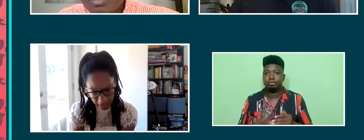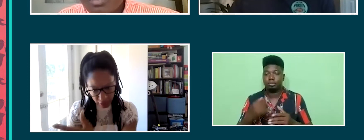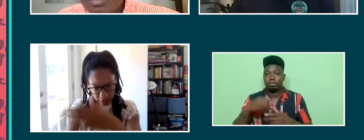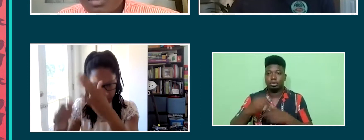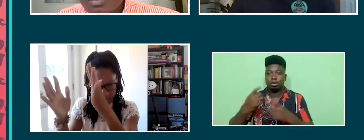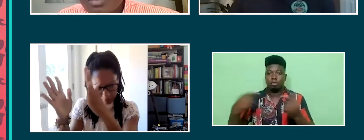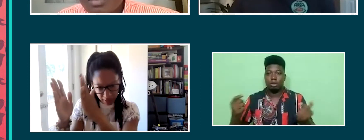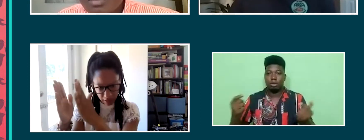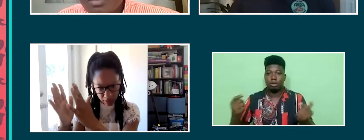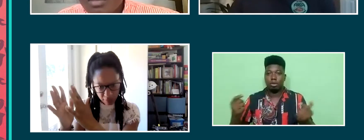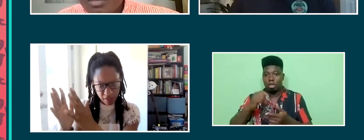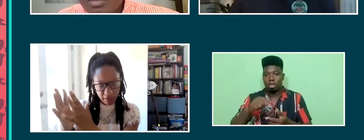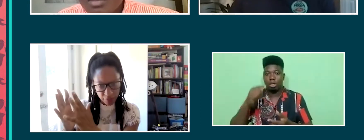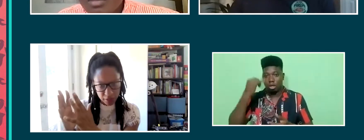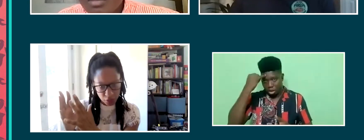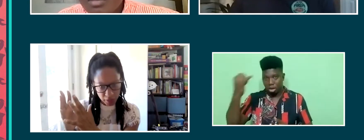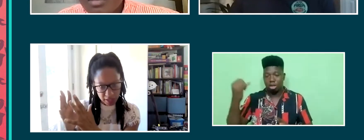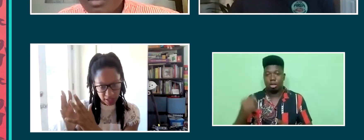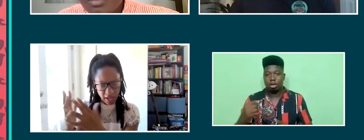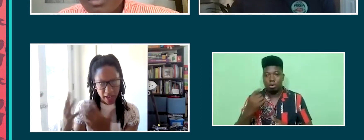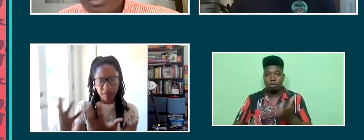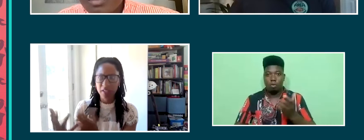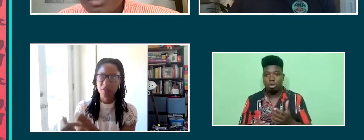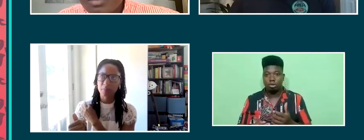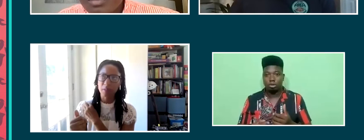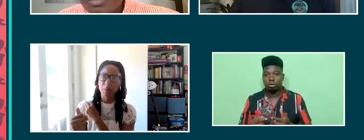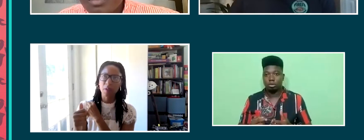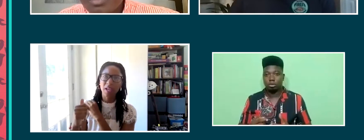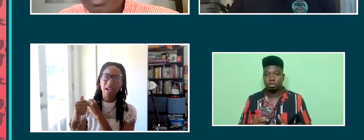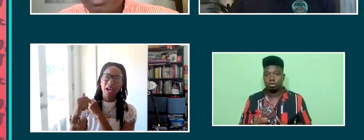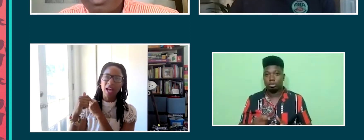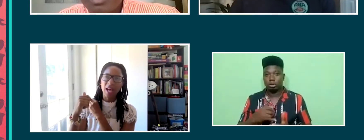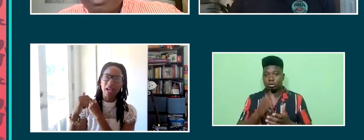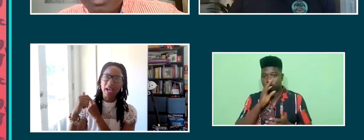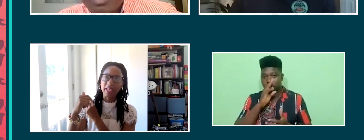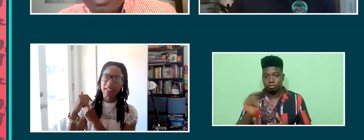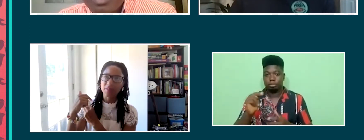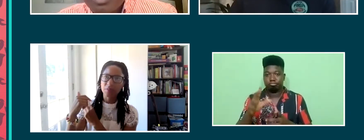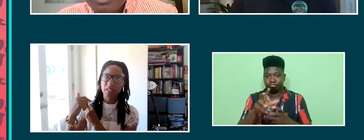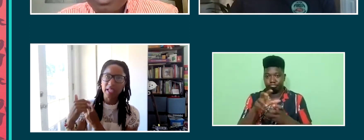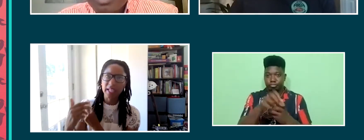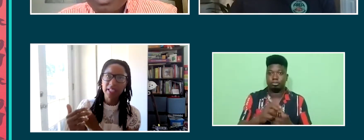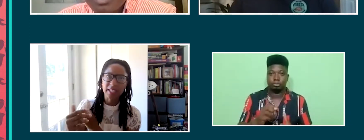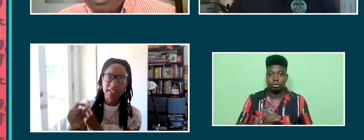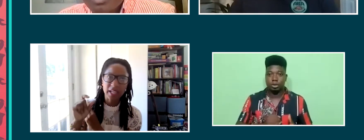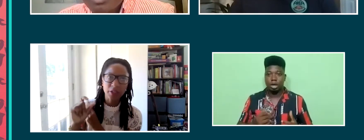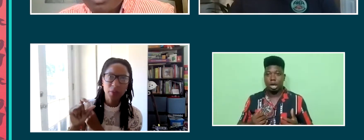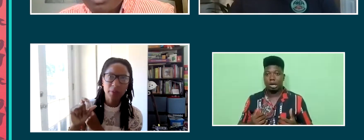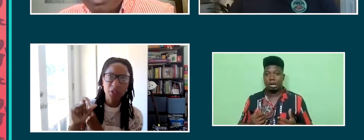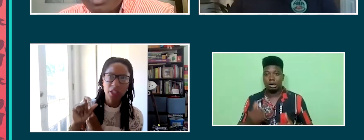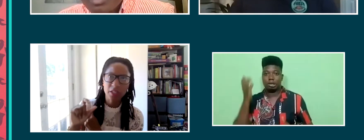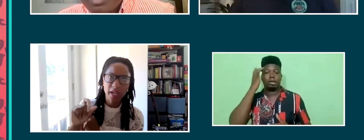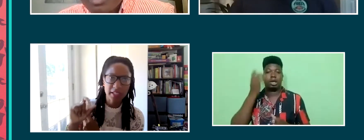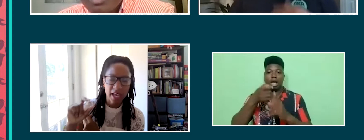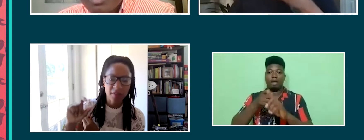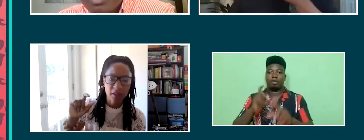is manhood, and that being very restricted? I often hear from people, I didn't really get any lessons. I knew